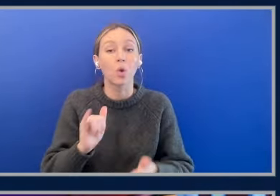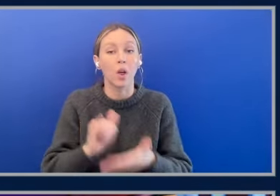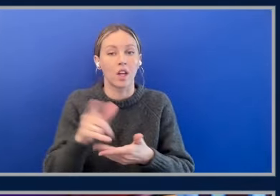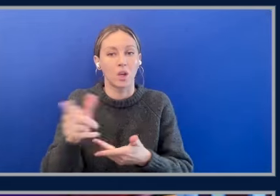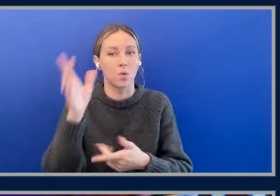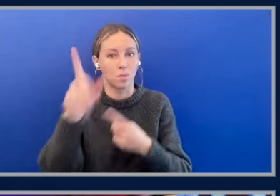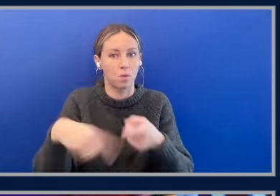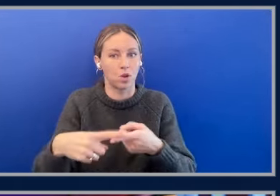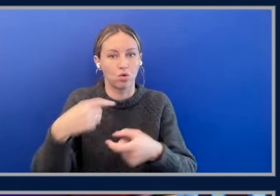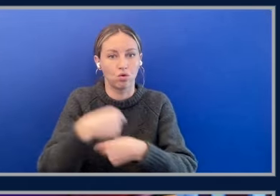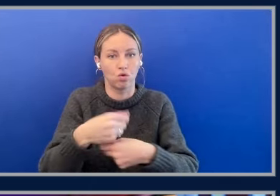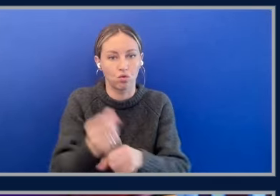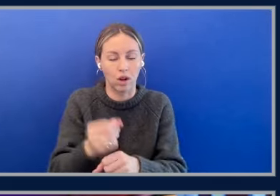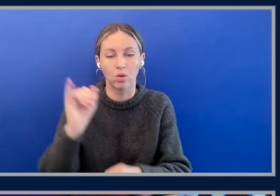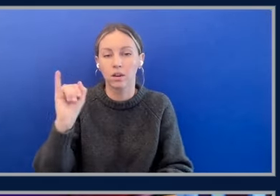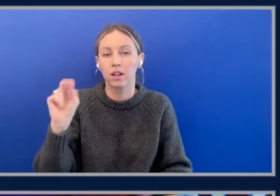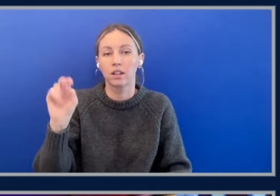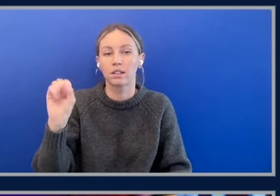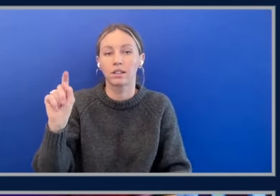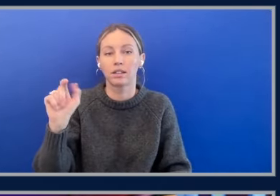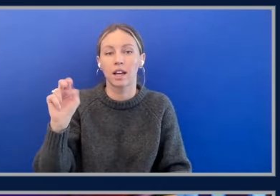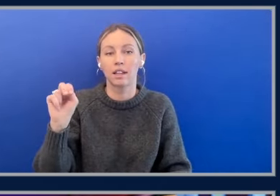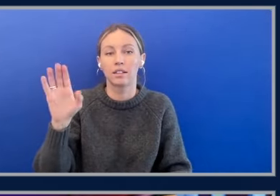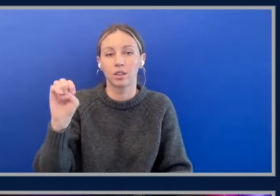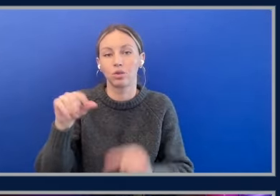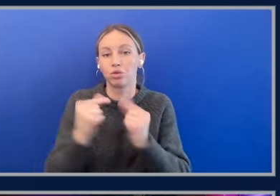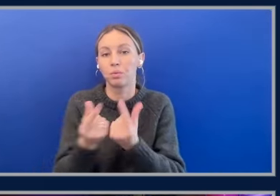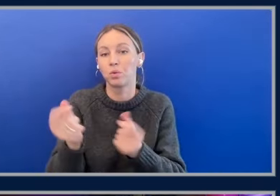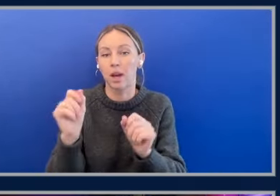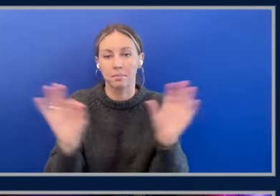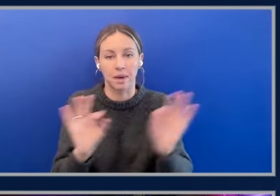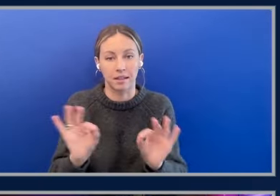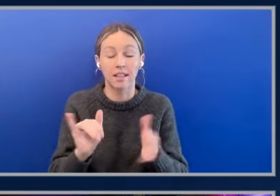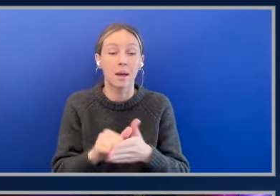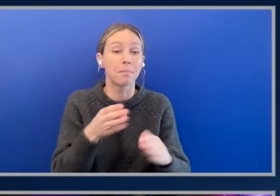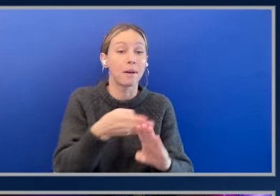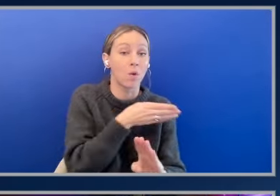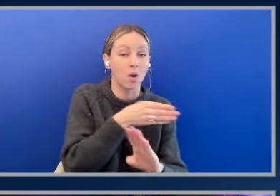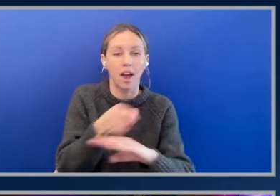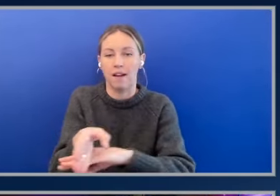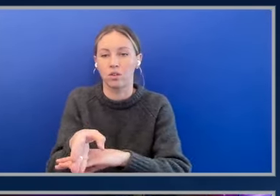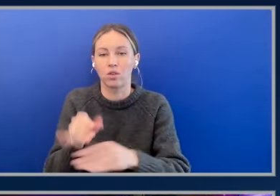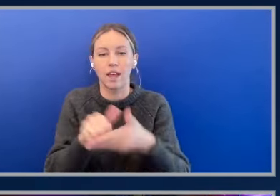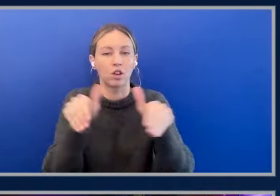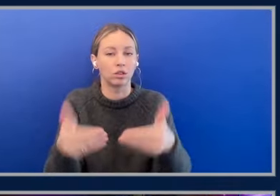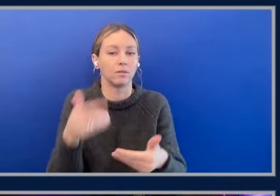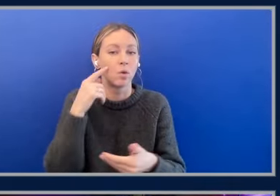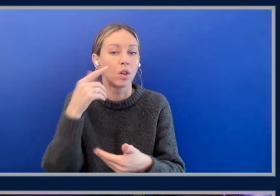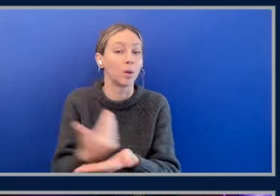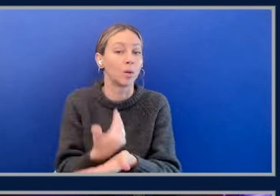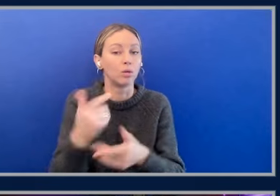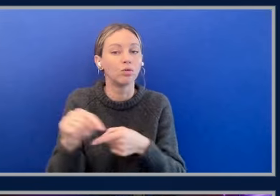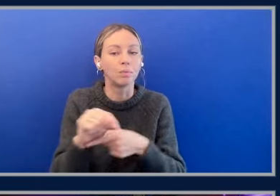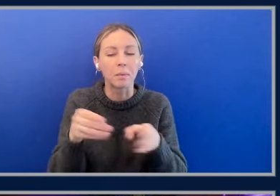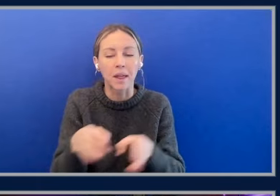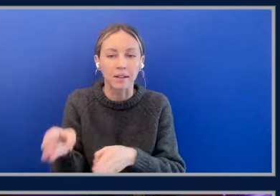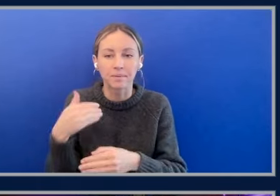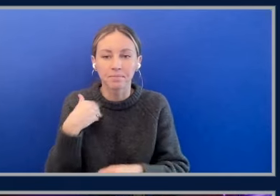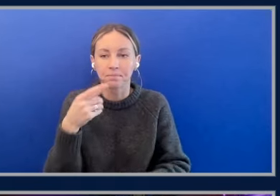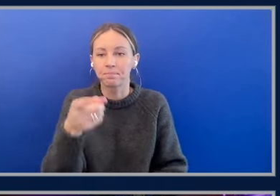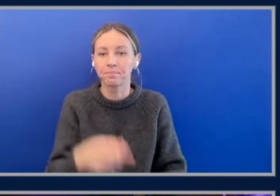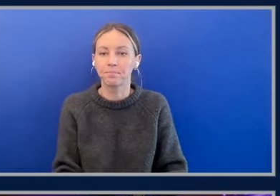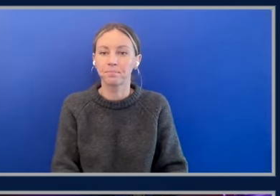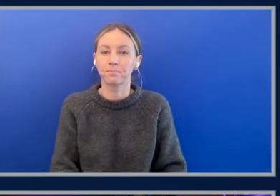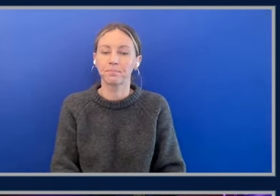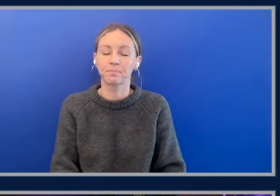the instance group. That's the way. So this is a perfect example of the before and after the introduction of training plans. Yeah. I'm